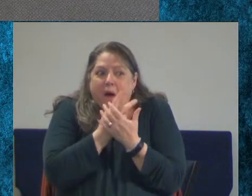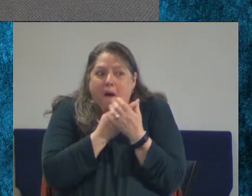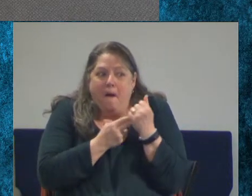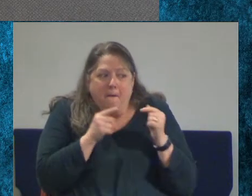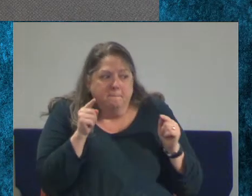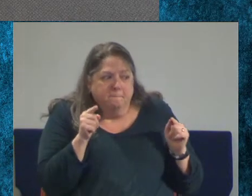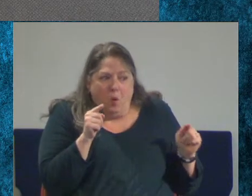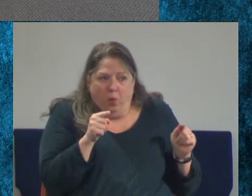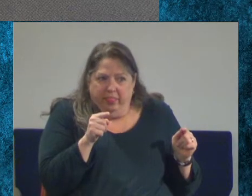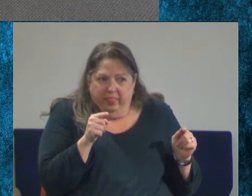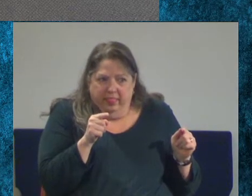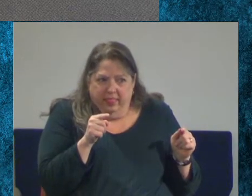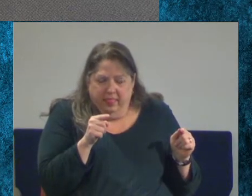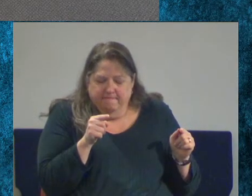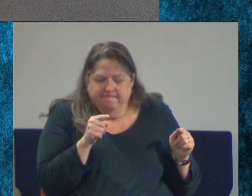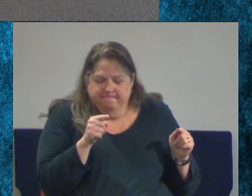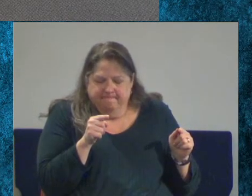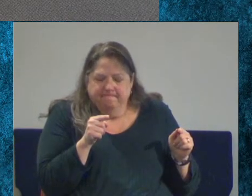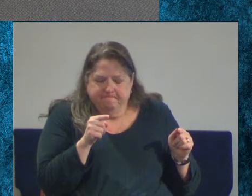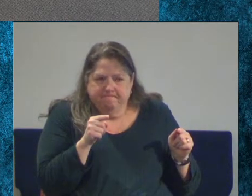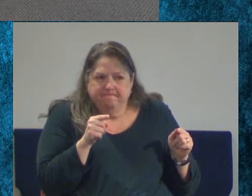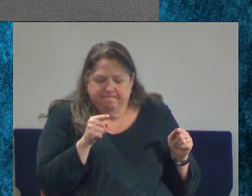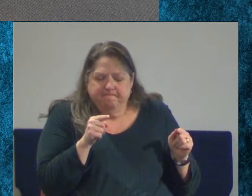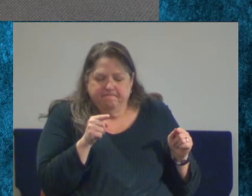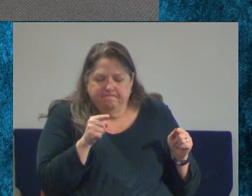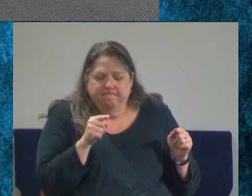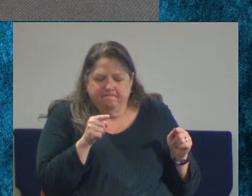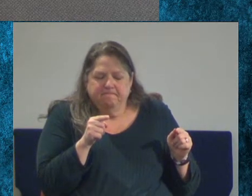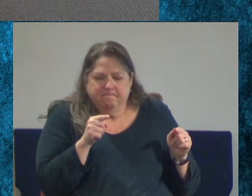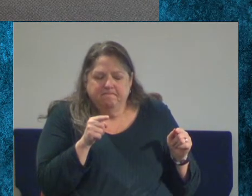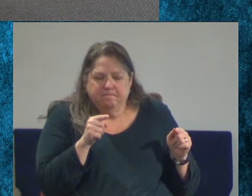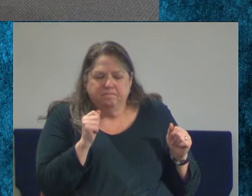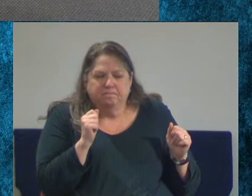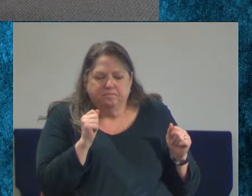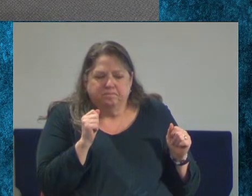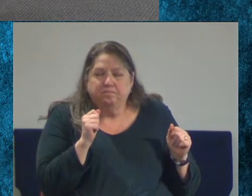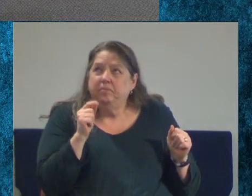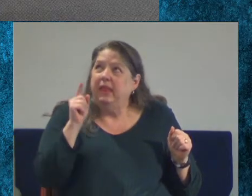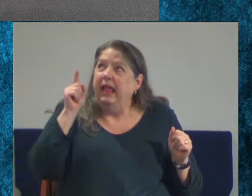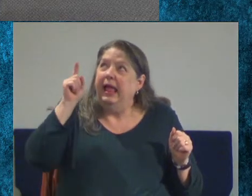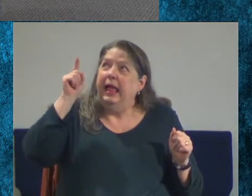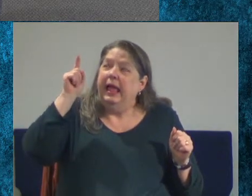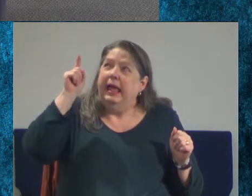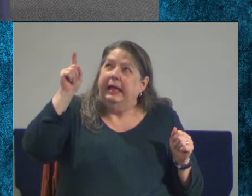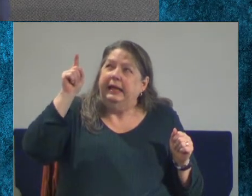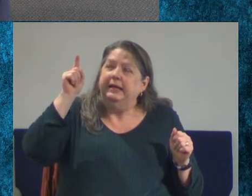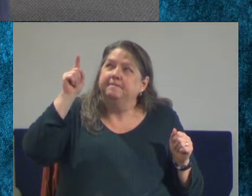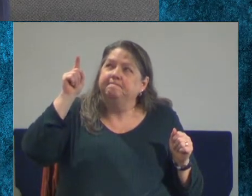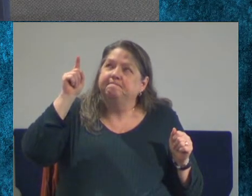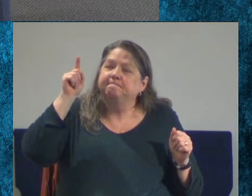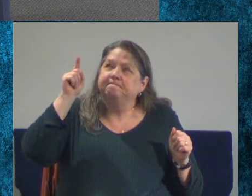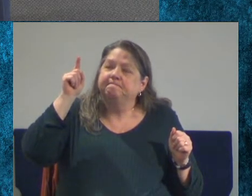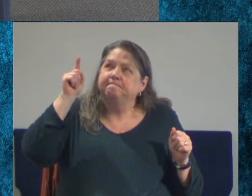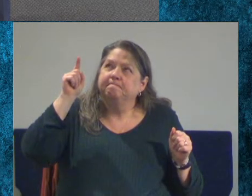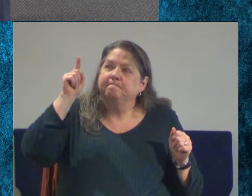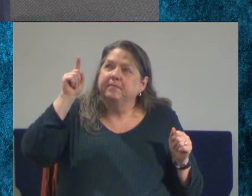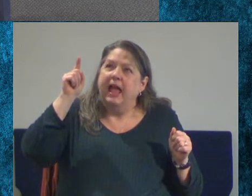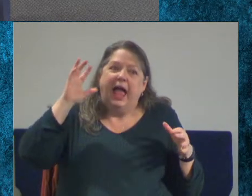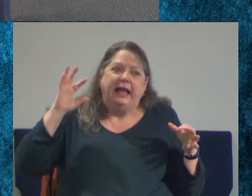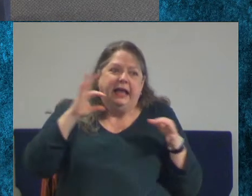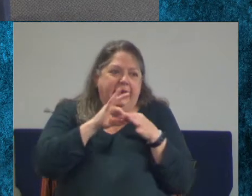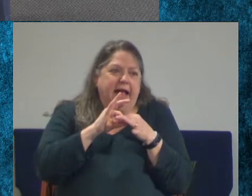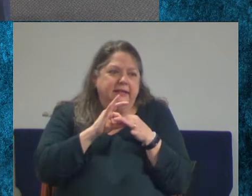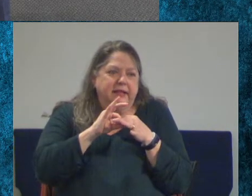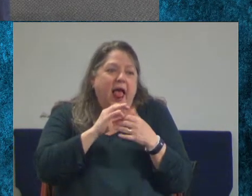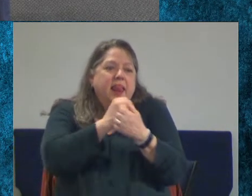our hearts and lives. And so he connects again the idea of love and faith. He does it in this epistle many a times.